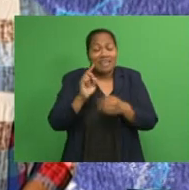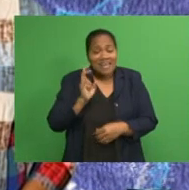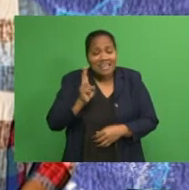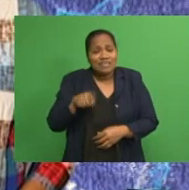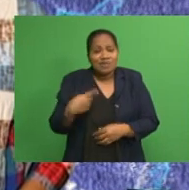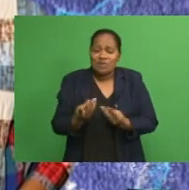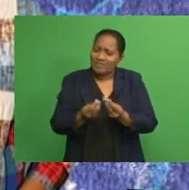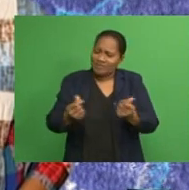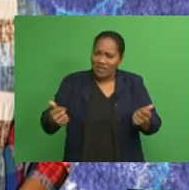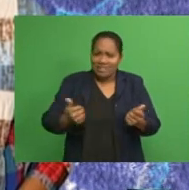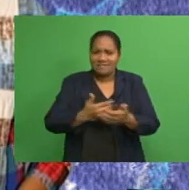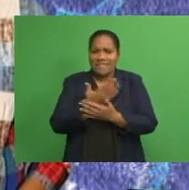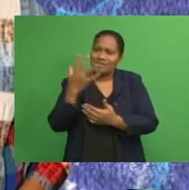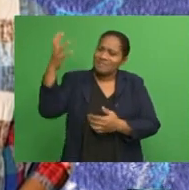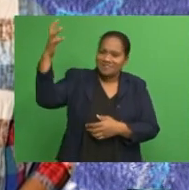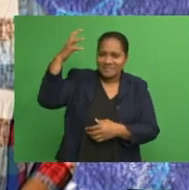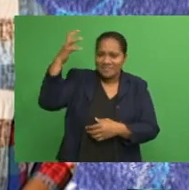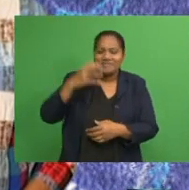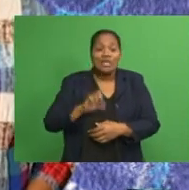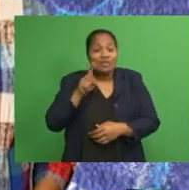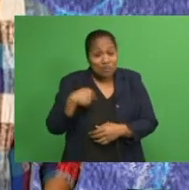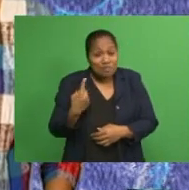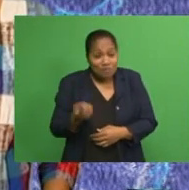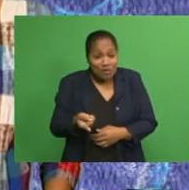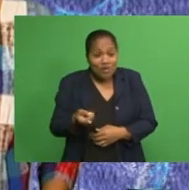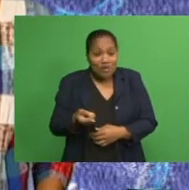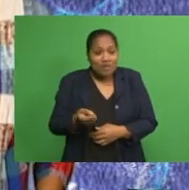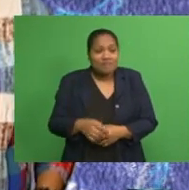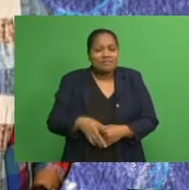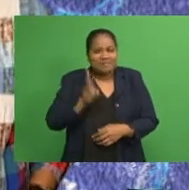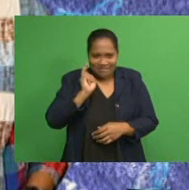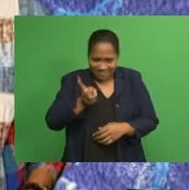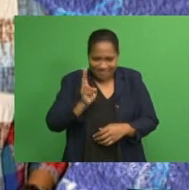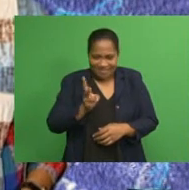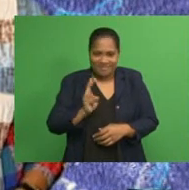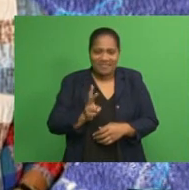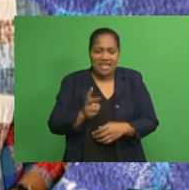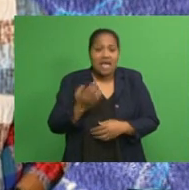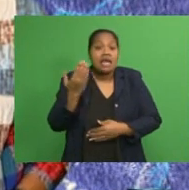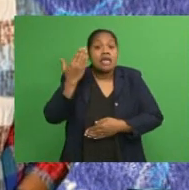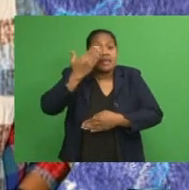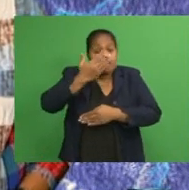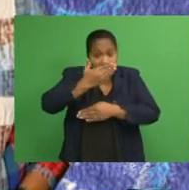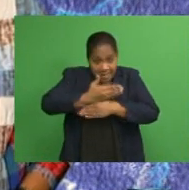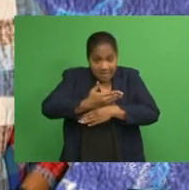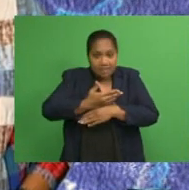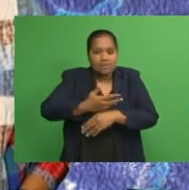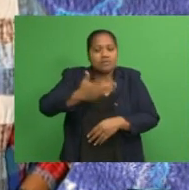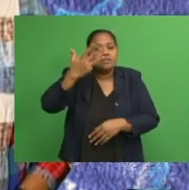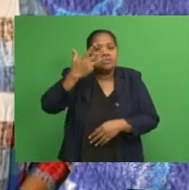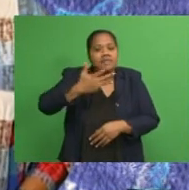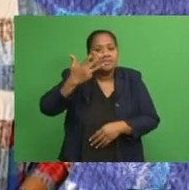with sunshine. Tomorrow's temps, Ba takes it again. The night temperatures will fall to 19